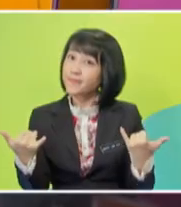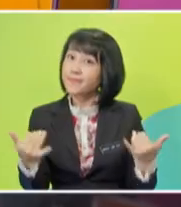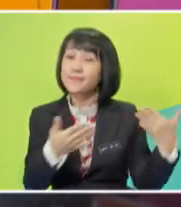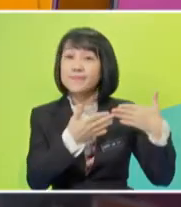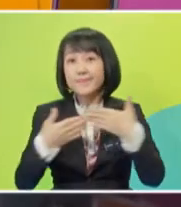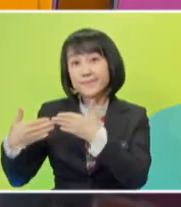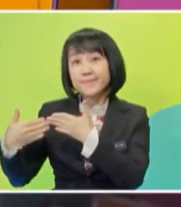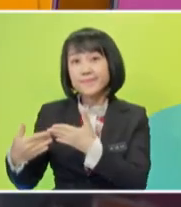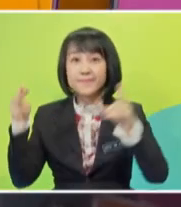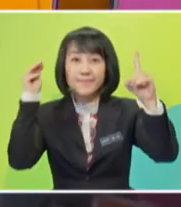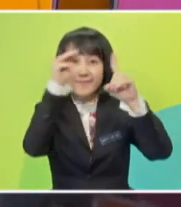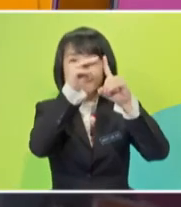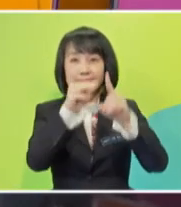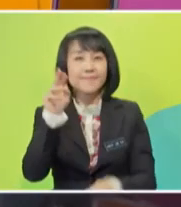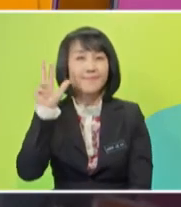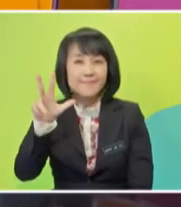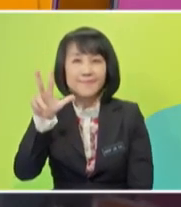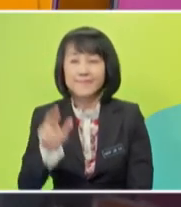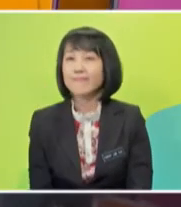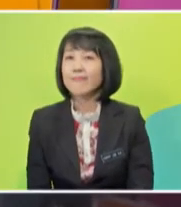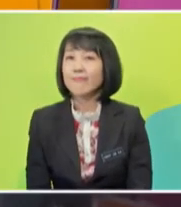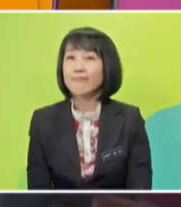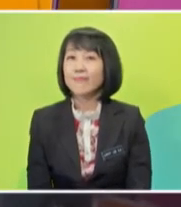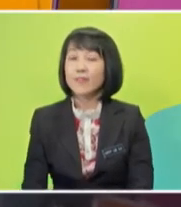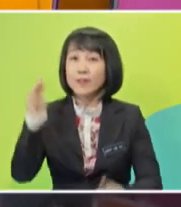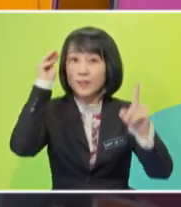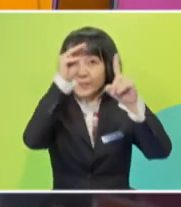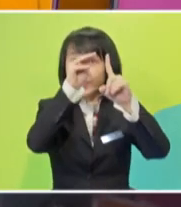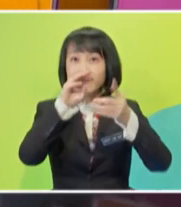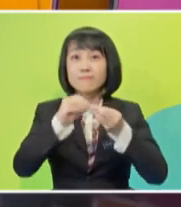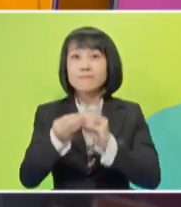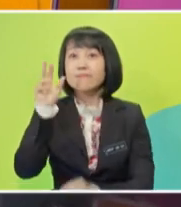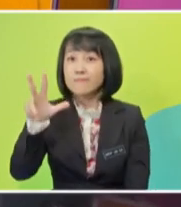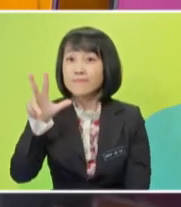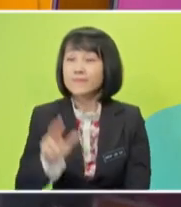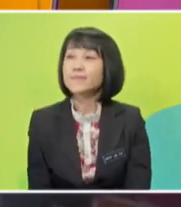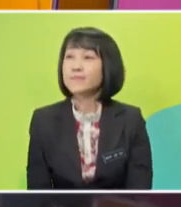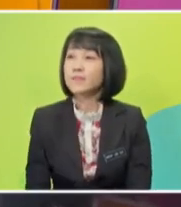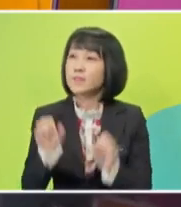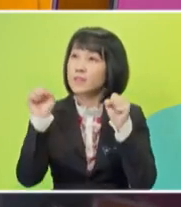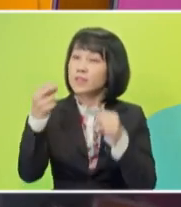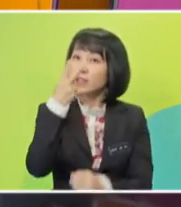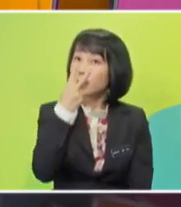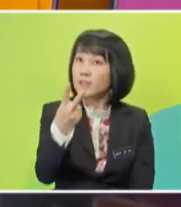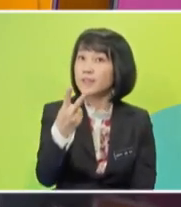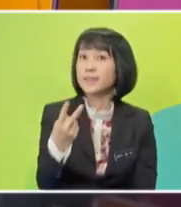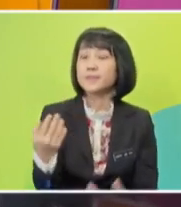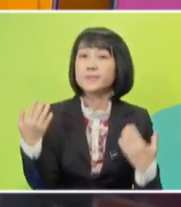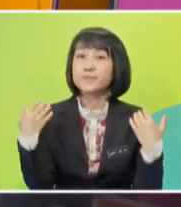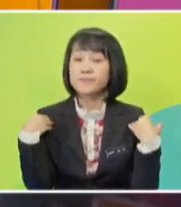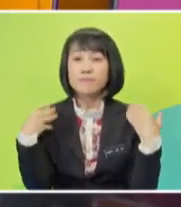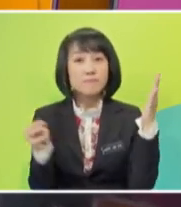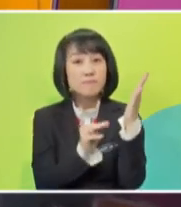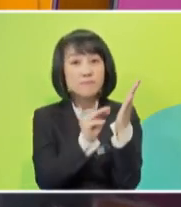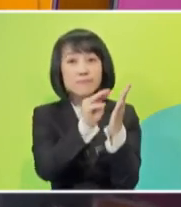with mission number 3. Let's go. Yes, okay, so mission number 3. Now over here, if you can see, there is actually a map